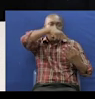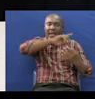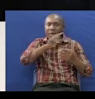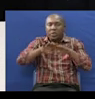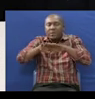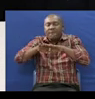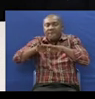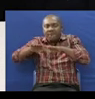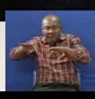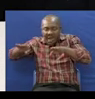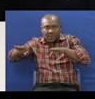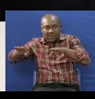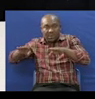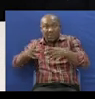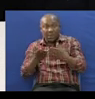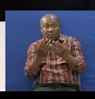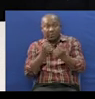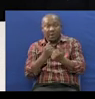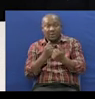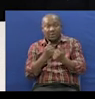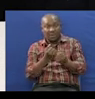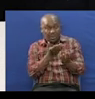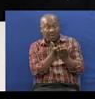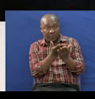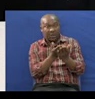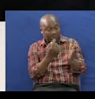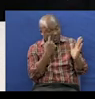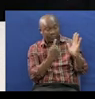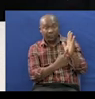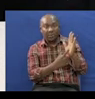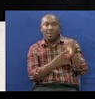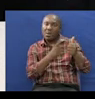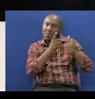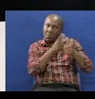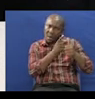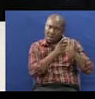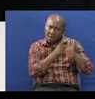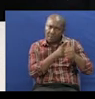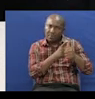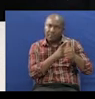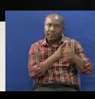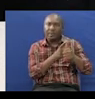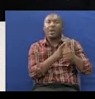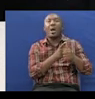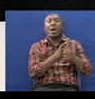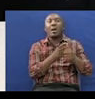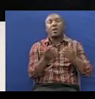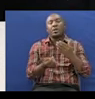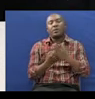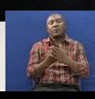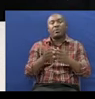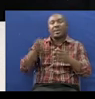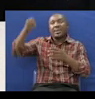sphere and not flat as most people believed? It has some evidences that prove that the Earth is